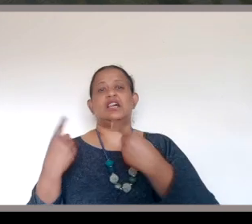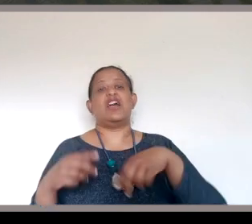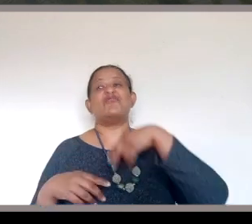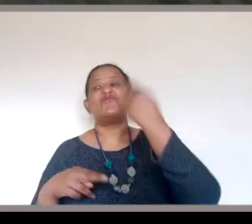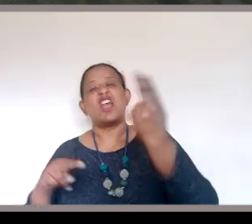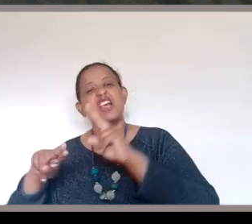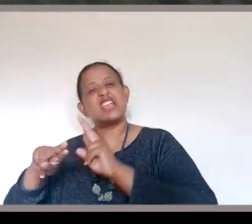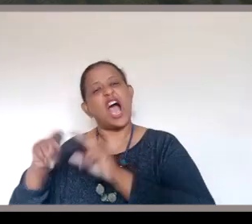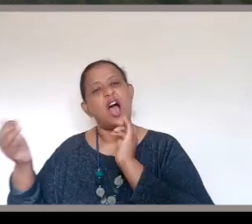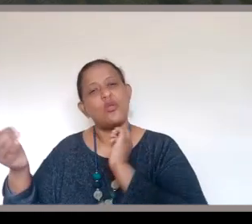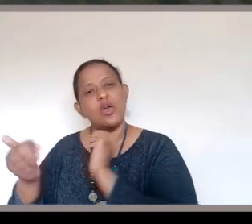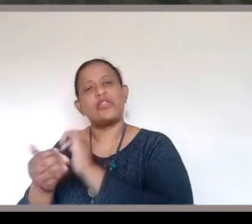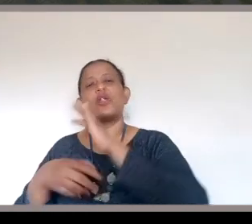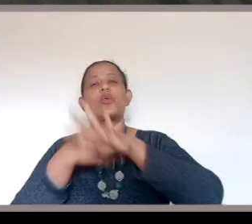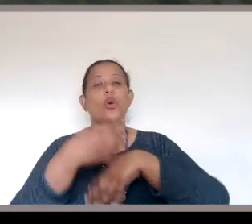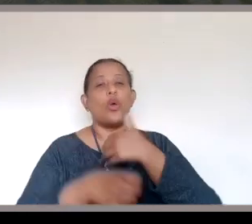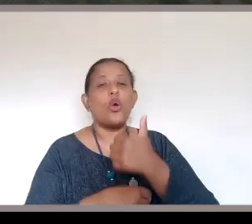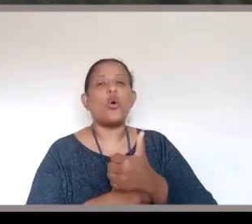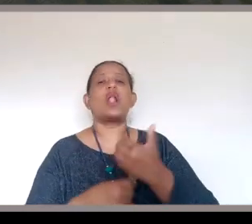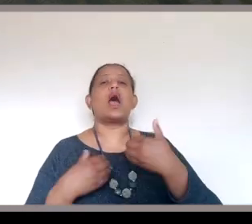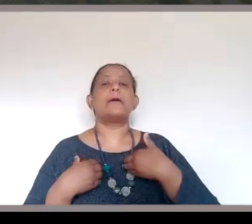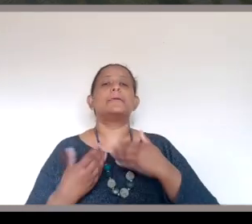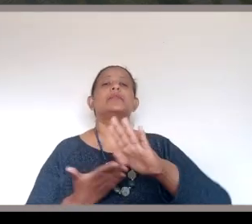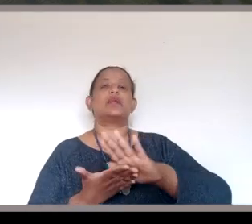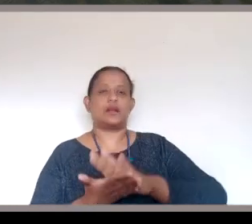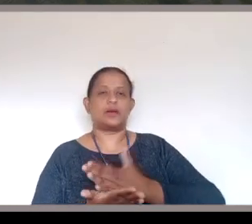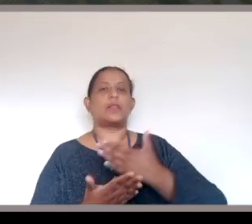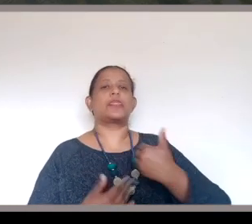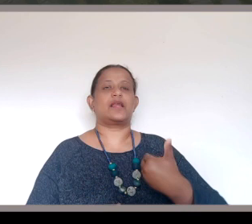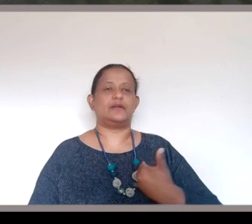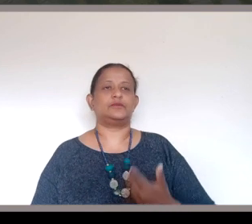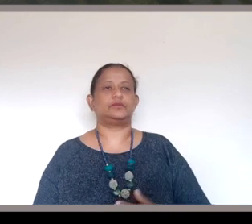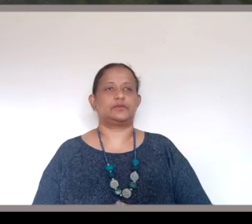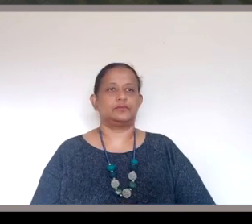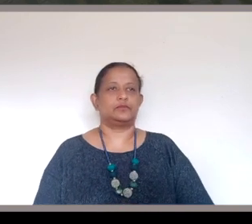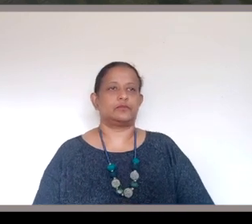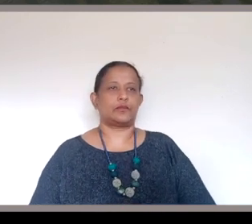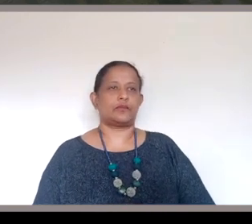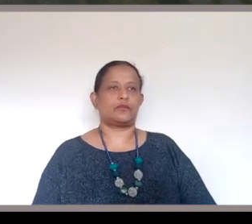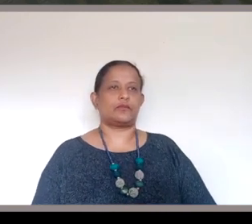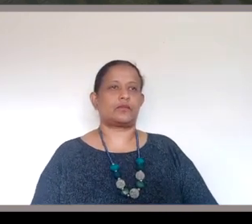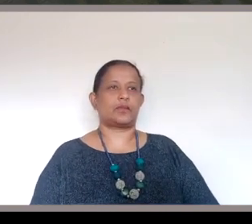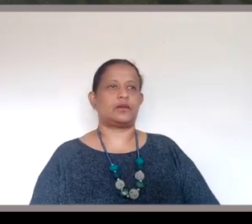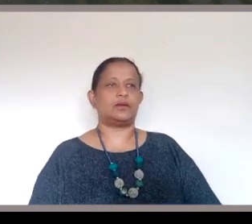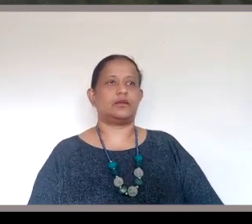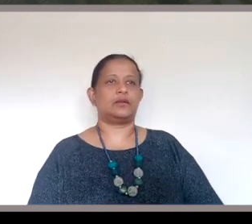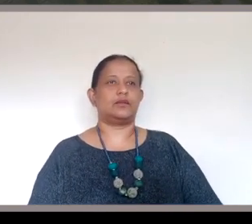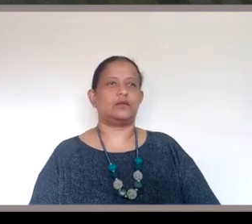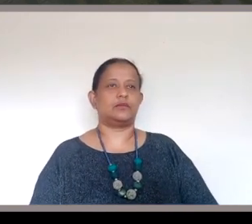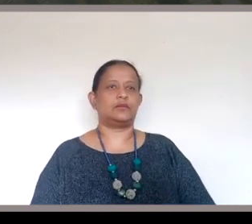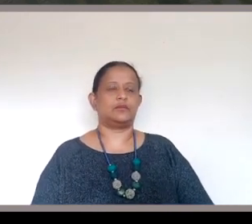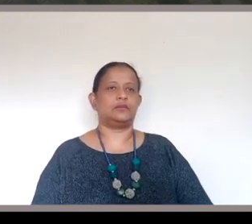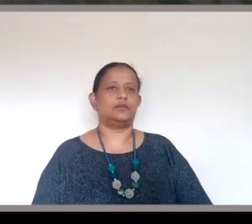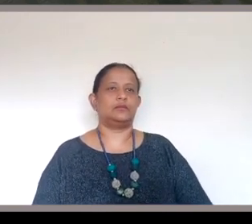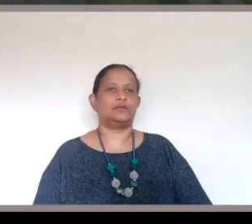what you can bear. But when you are tempted, He will also provide a way out so